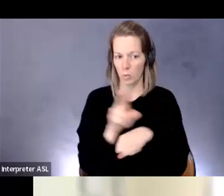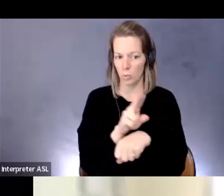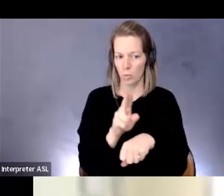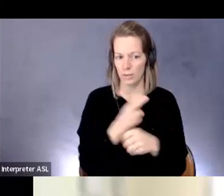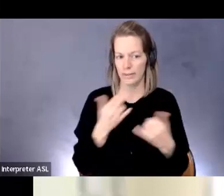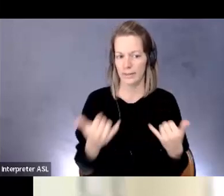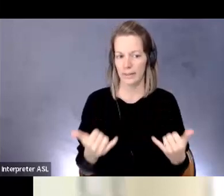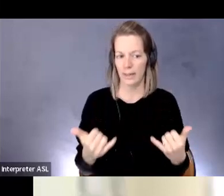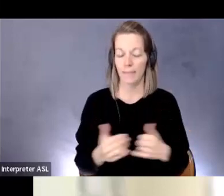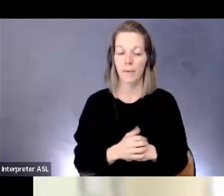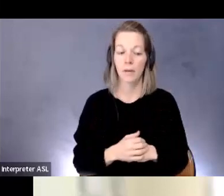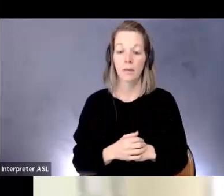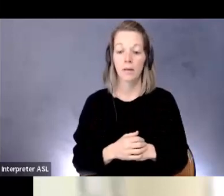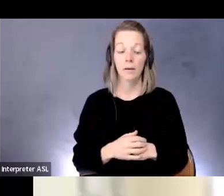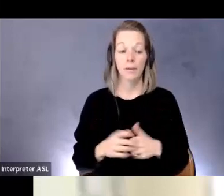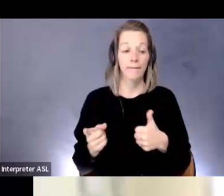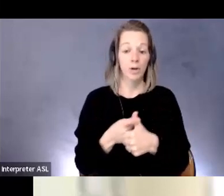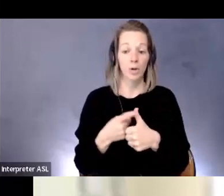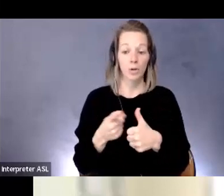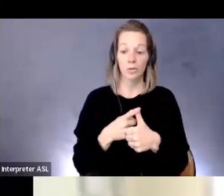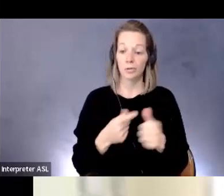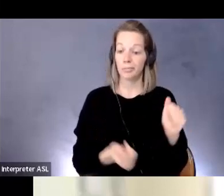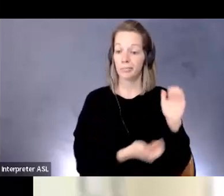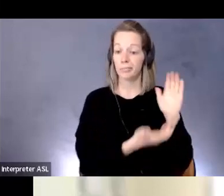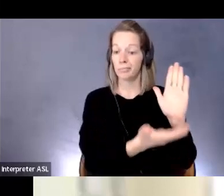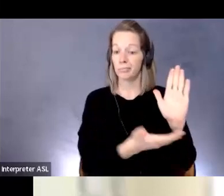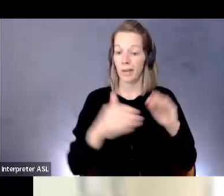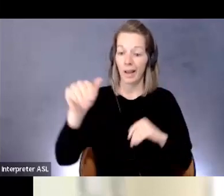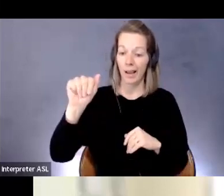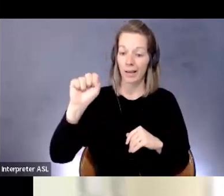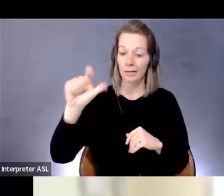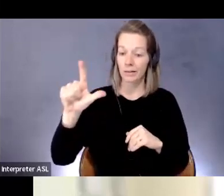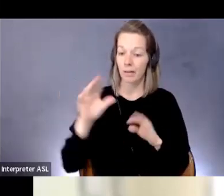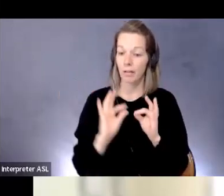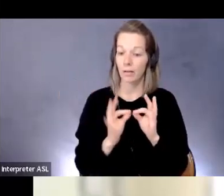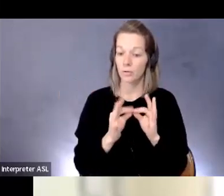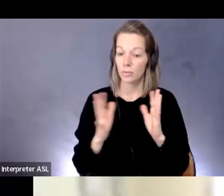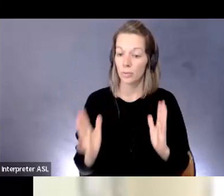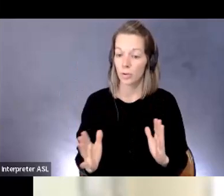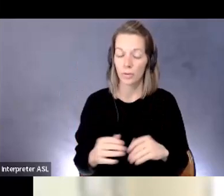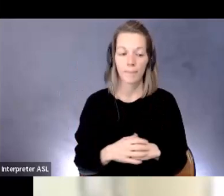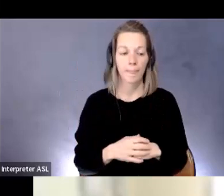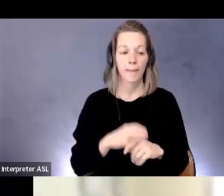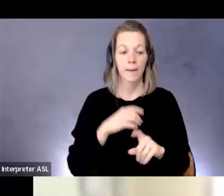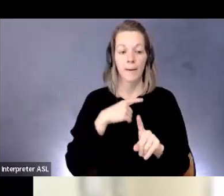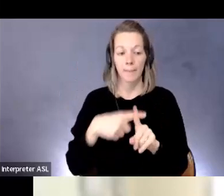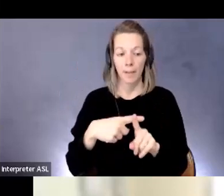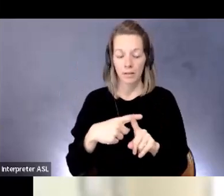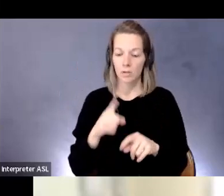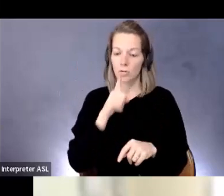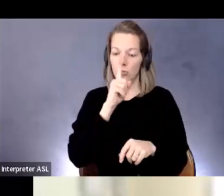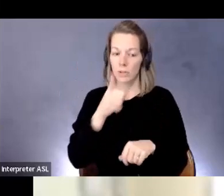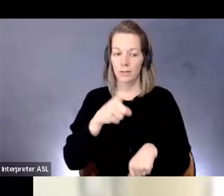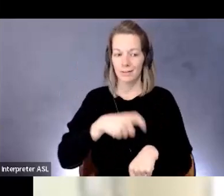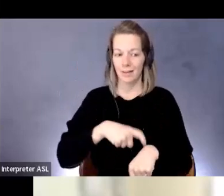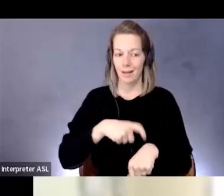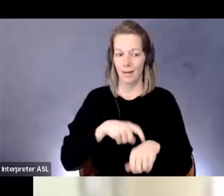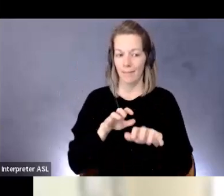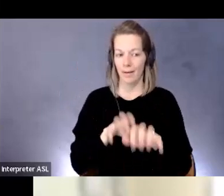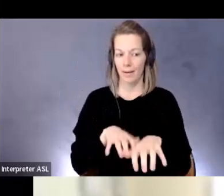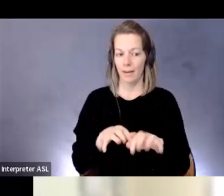First, we are providing interpretation in American Sign Language, and we are also providing real-time